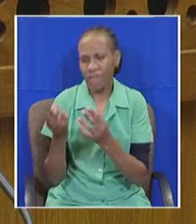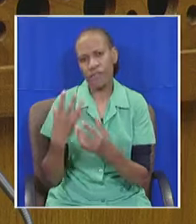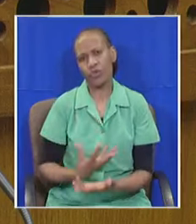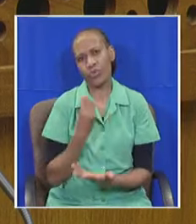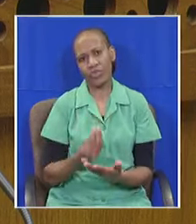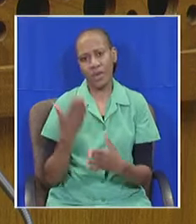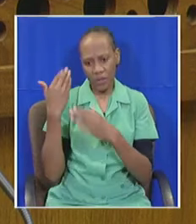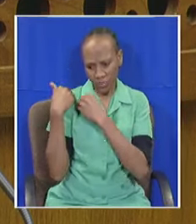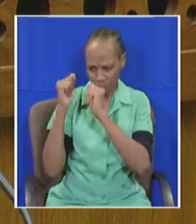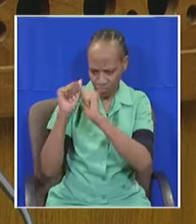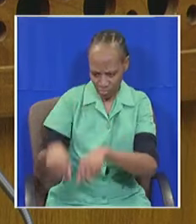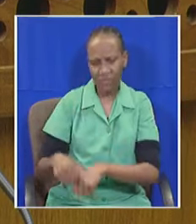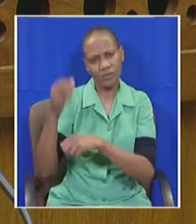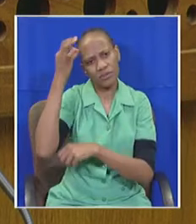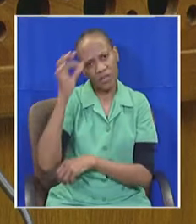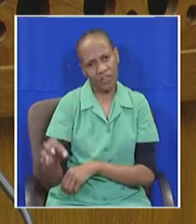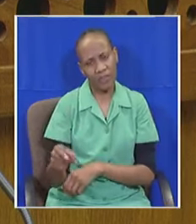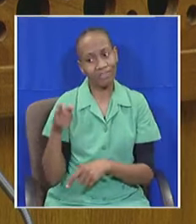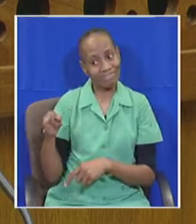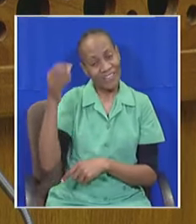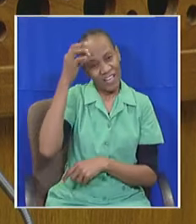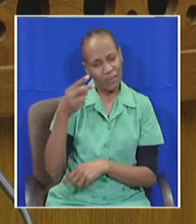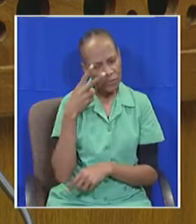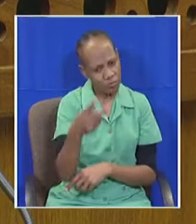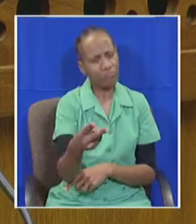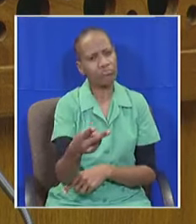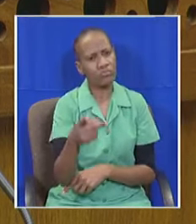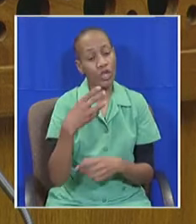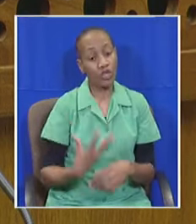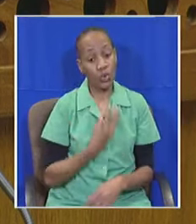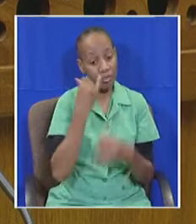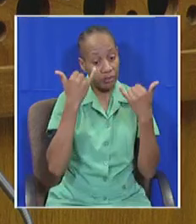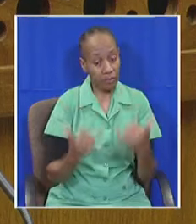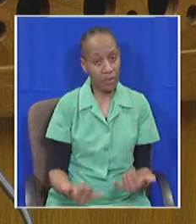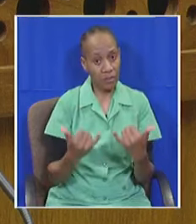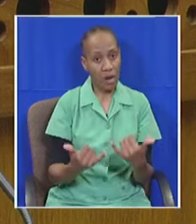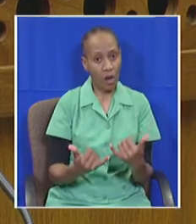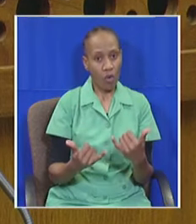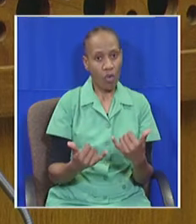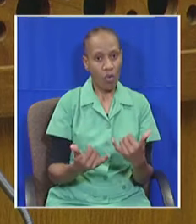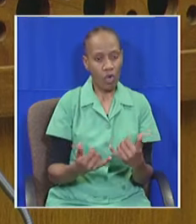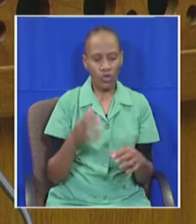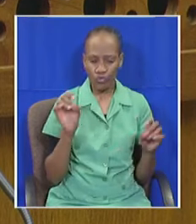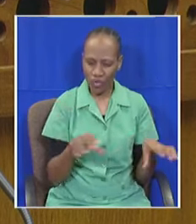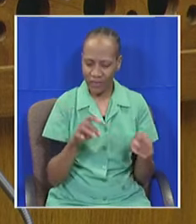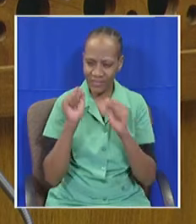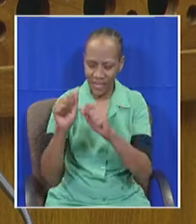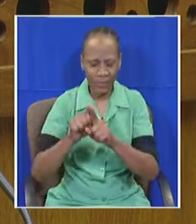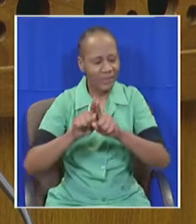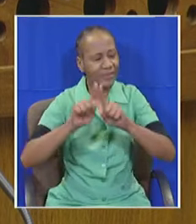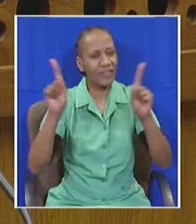government. Our government recognizes that the youth of today have completely different struggles, which is